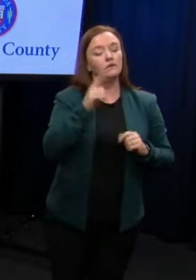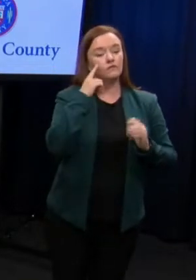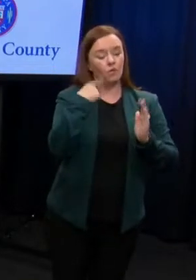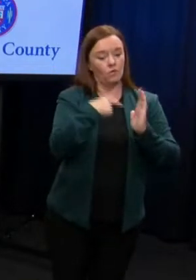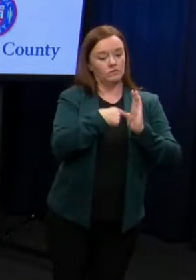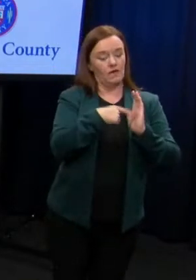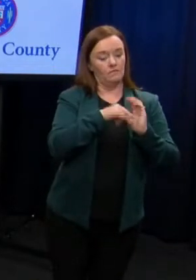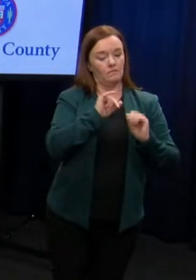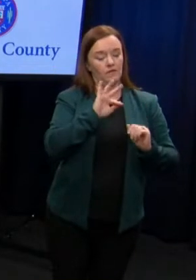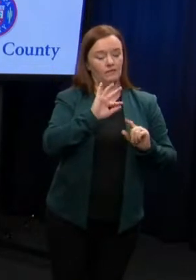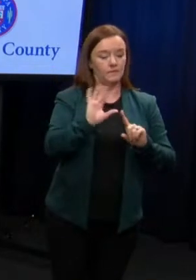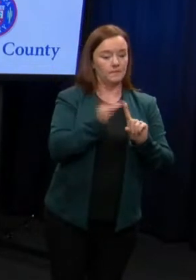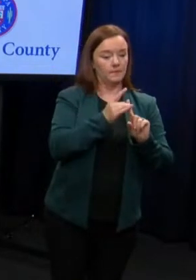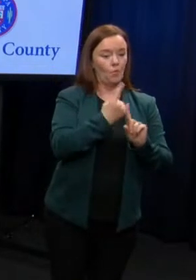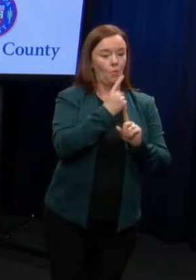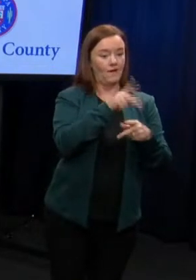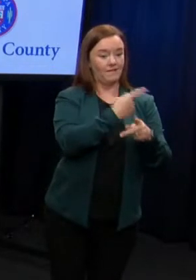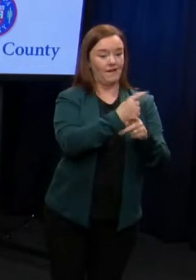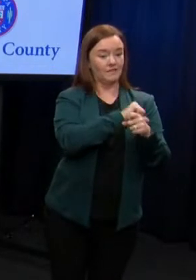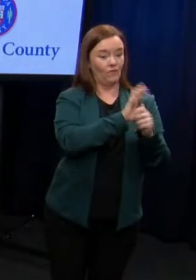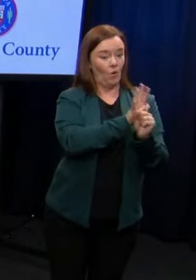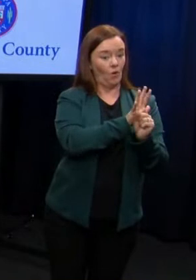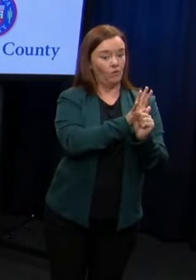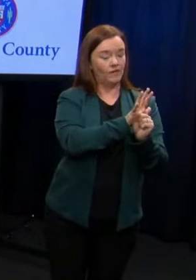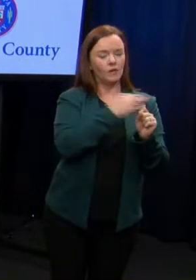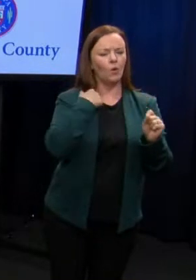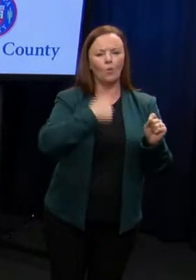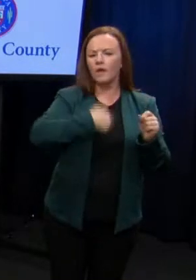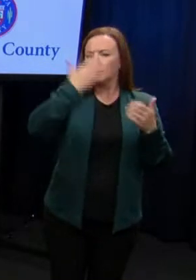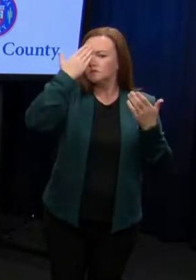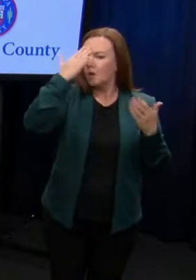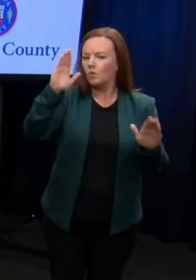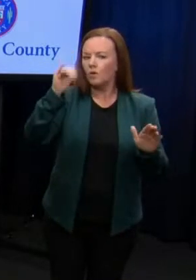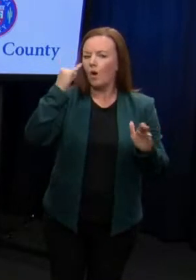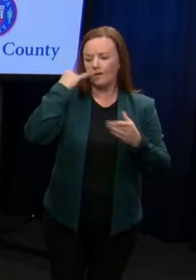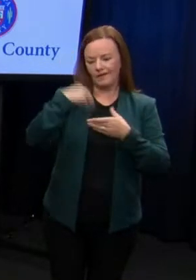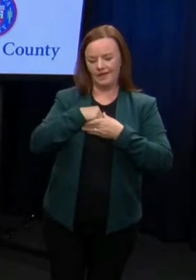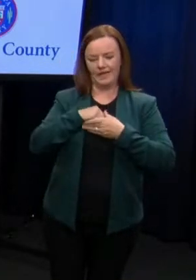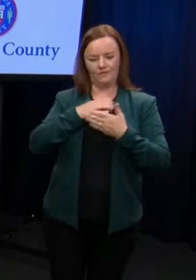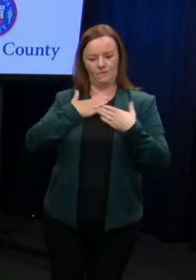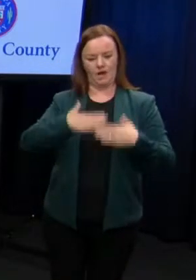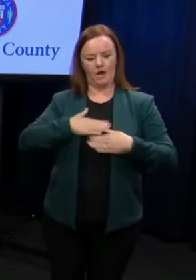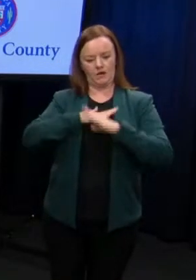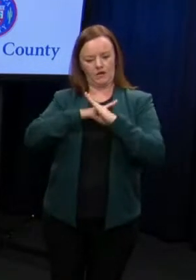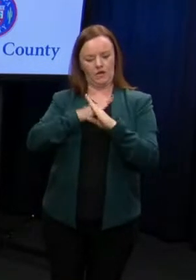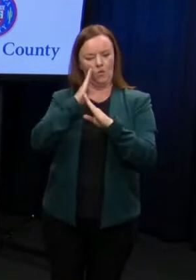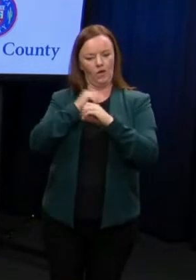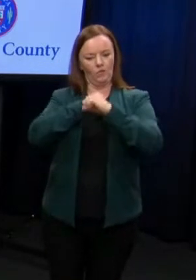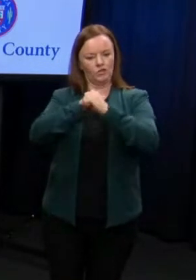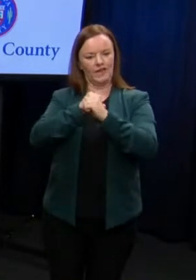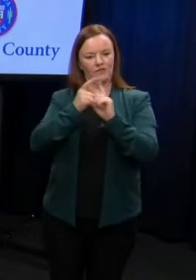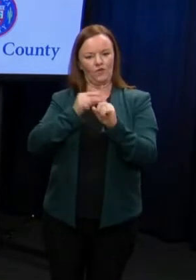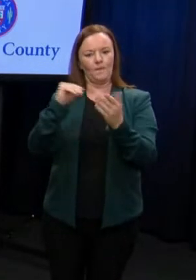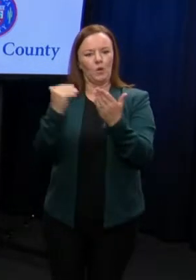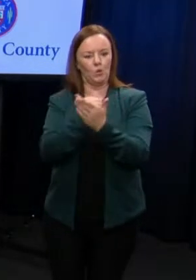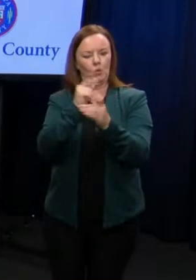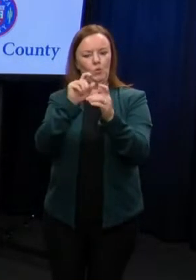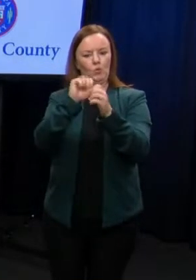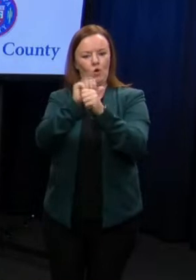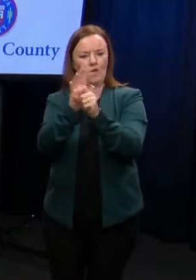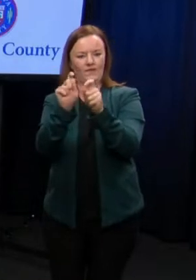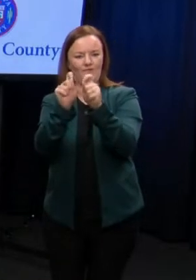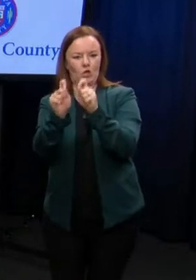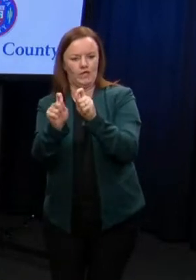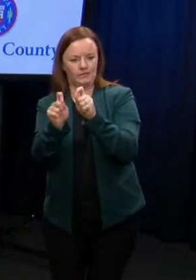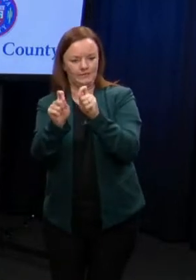good of a job your body's immune system does at protecting you against new strains. And we did see that